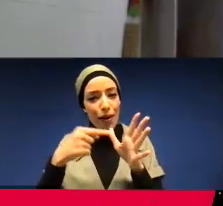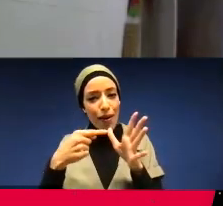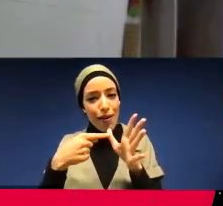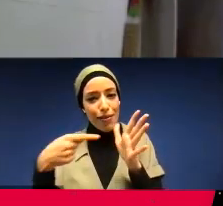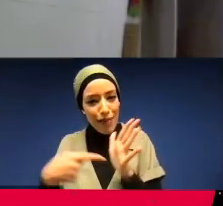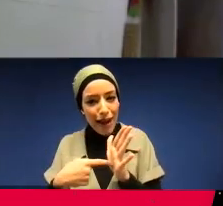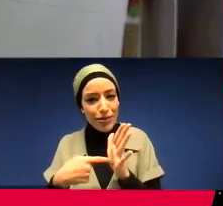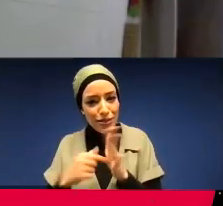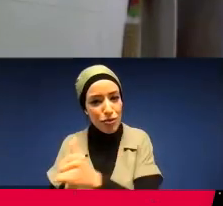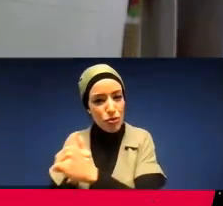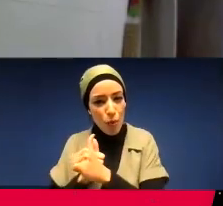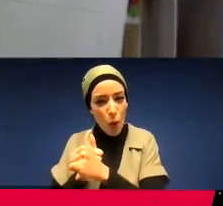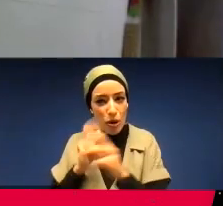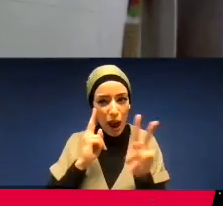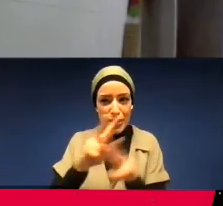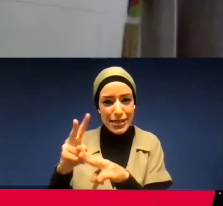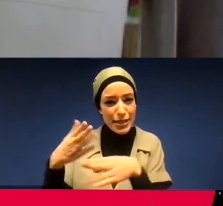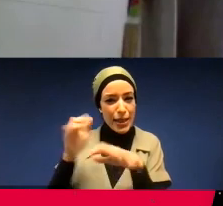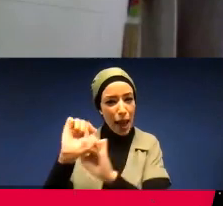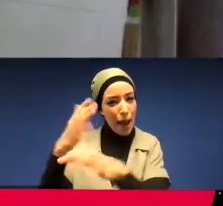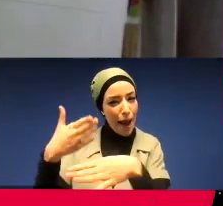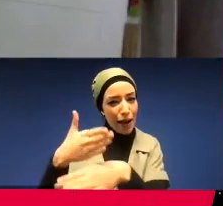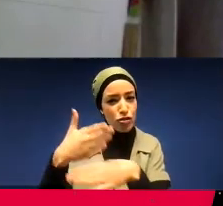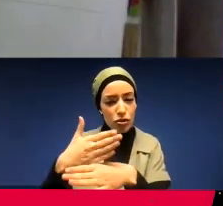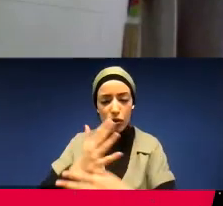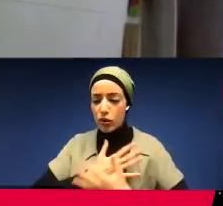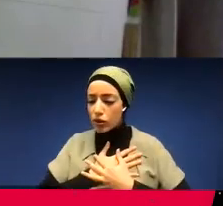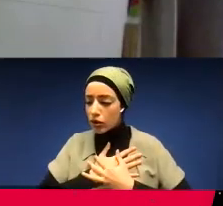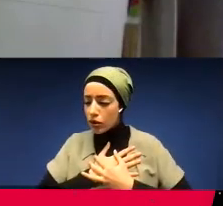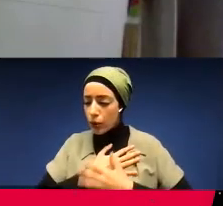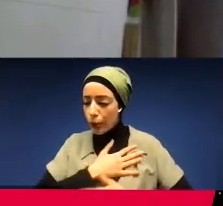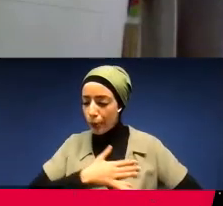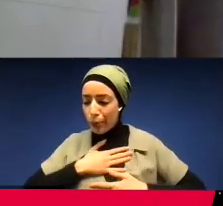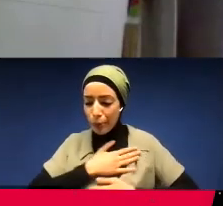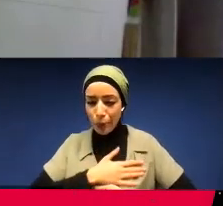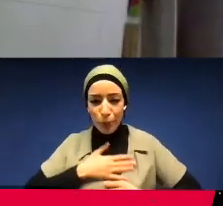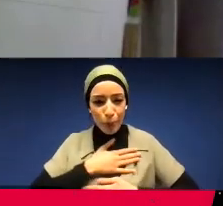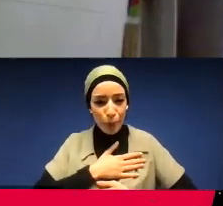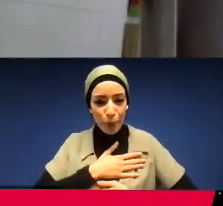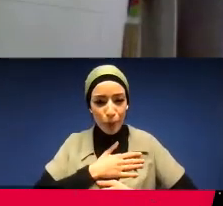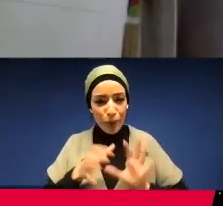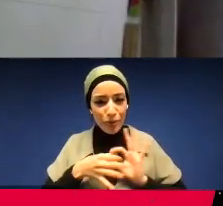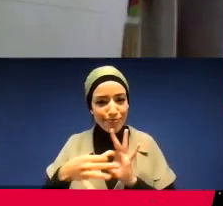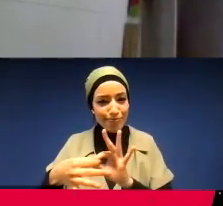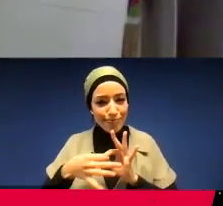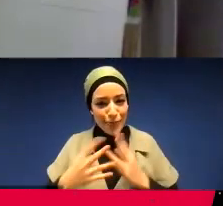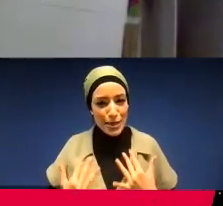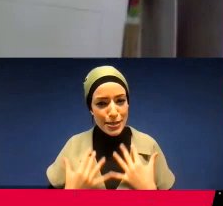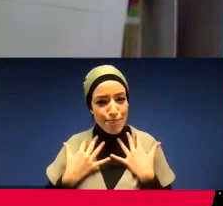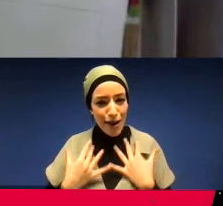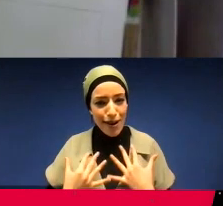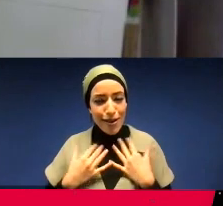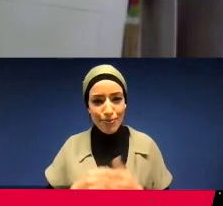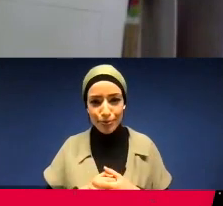it. It just like it's something, sometimes it would be the only means. And I remember once, and